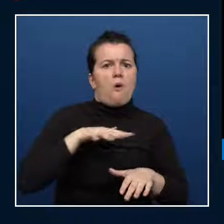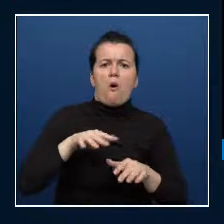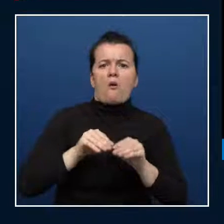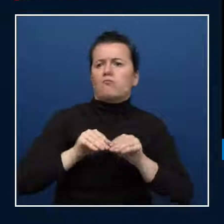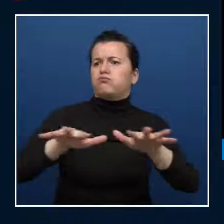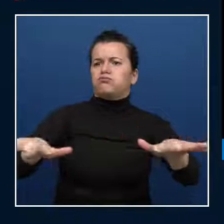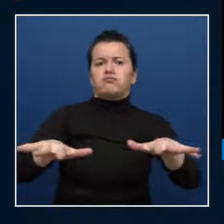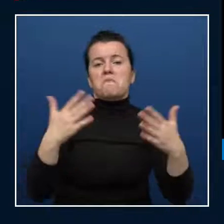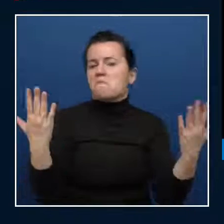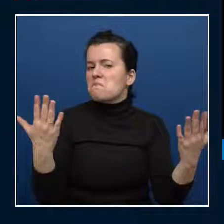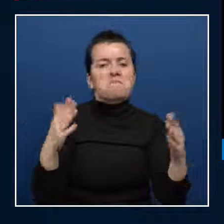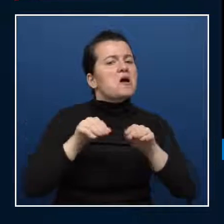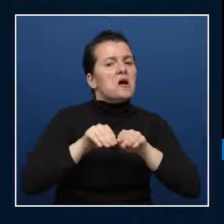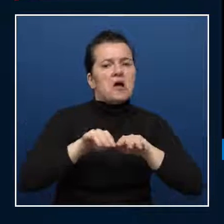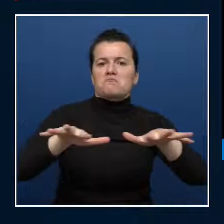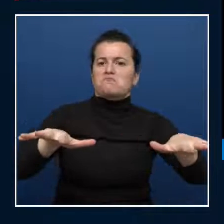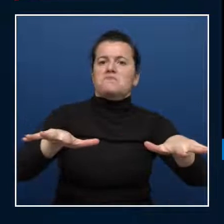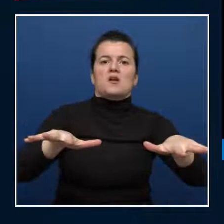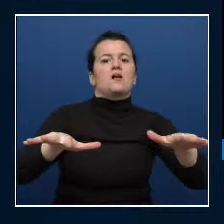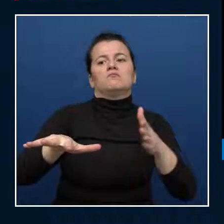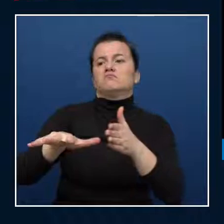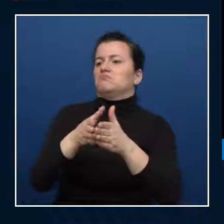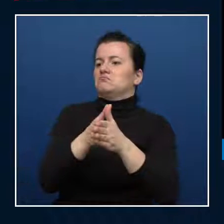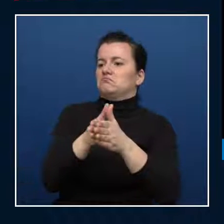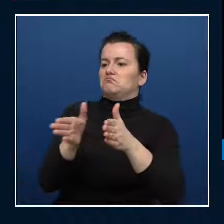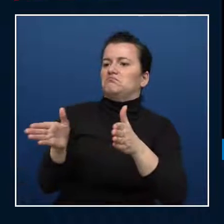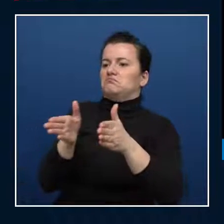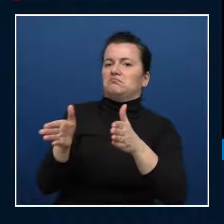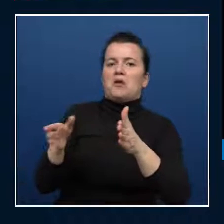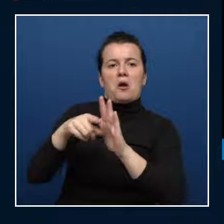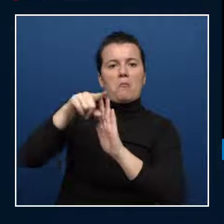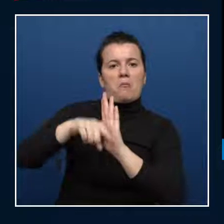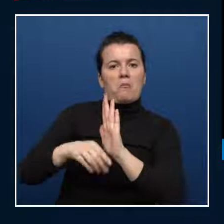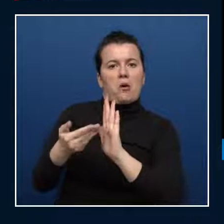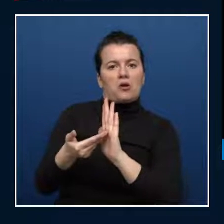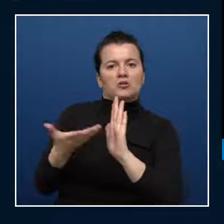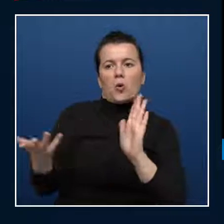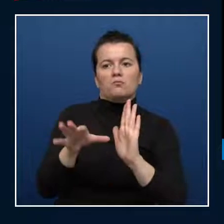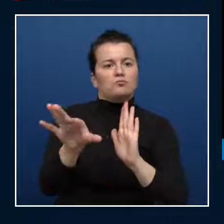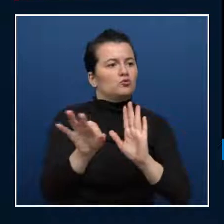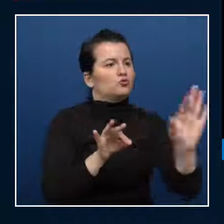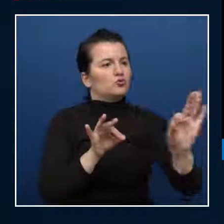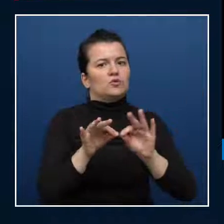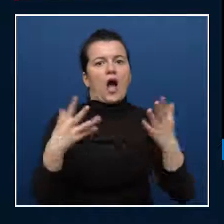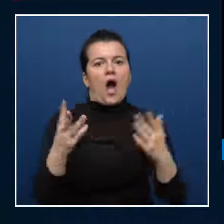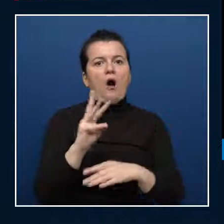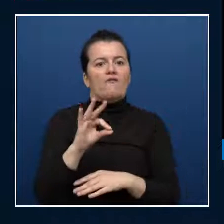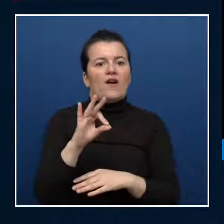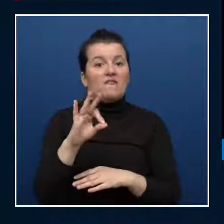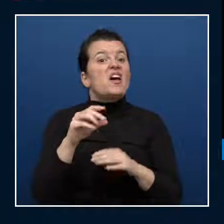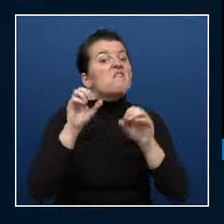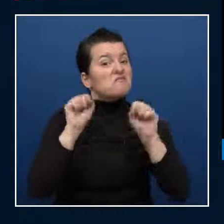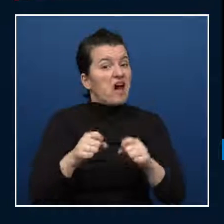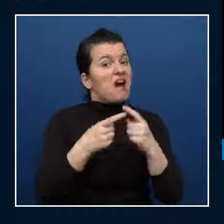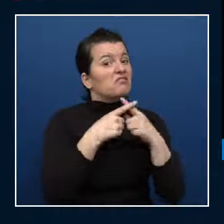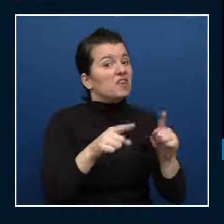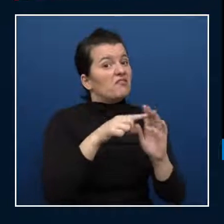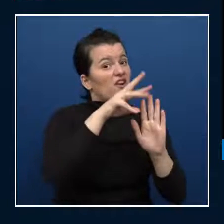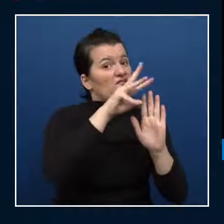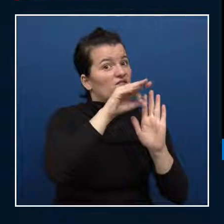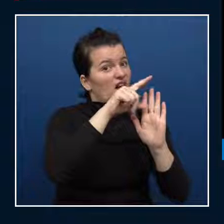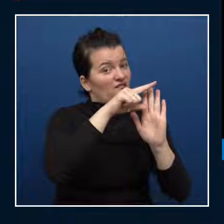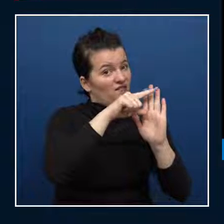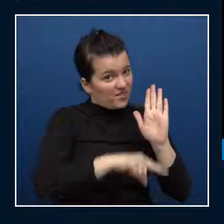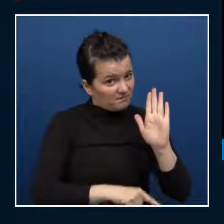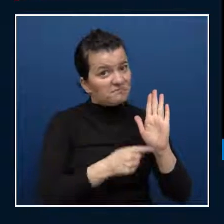be configured granularly as well. So you might have to have a different WAF policy if you want one at the top level and then one